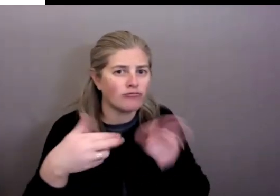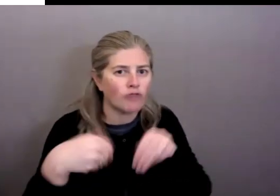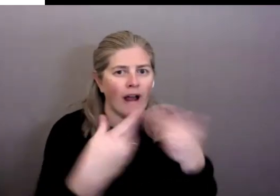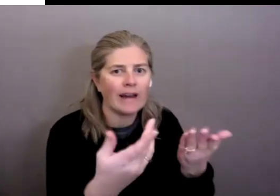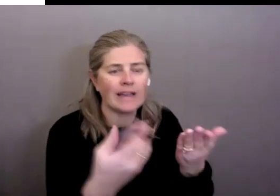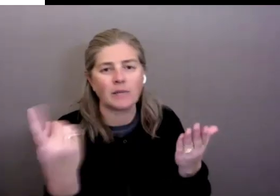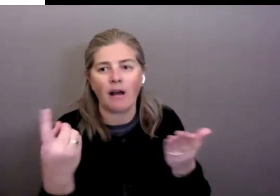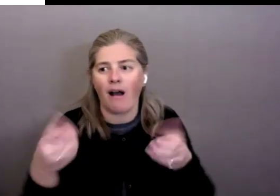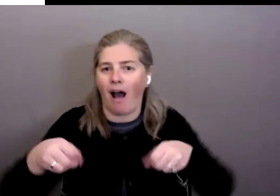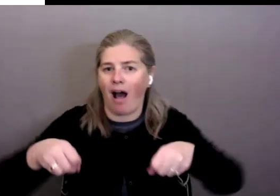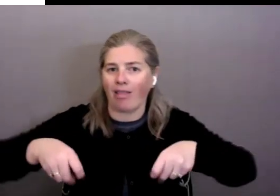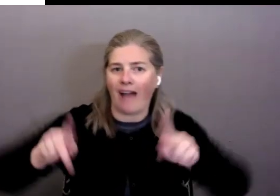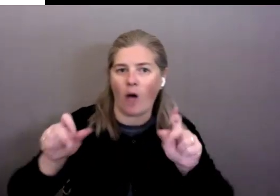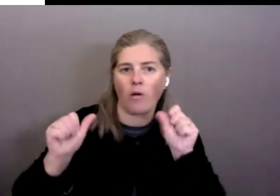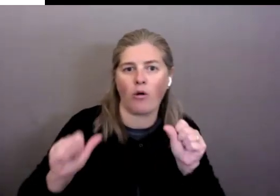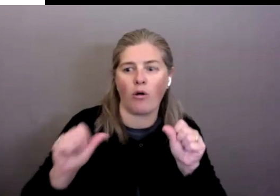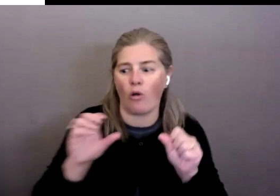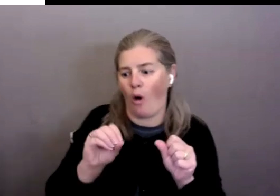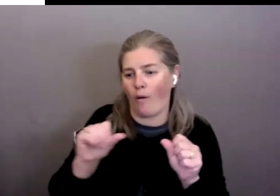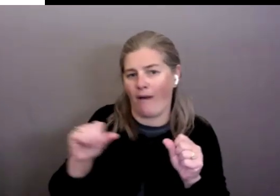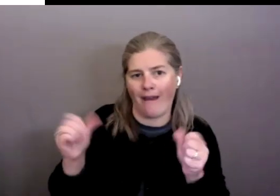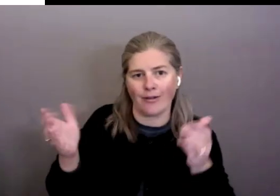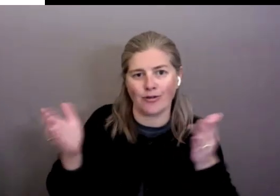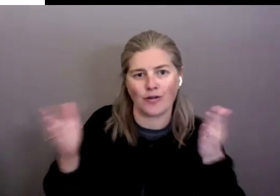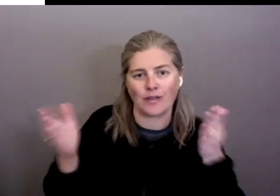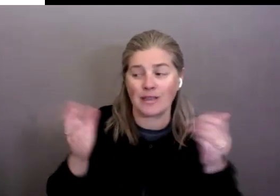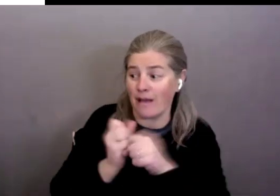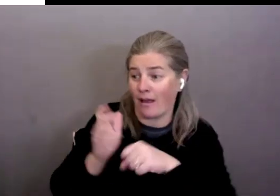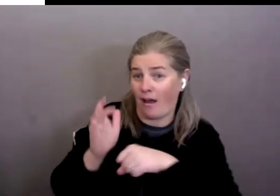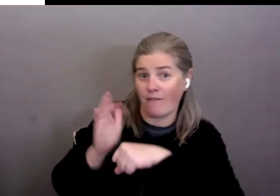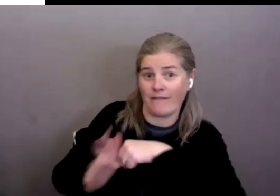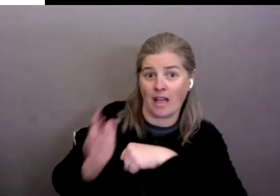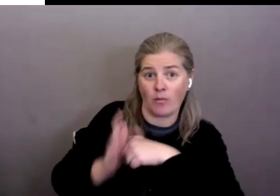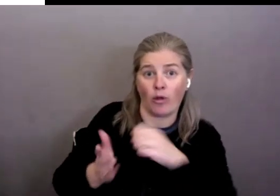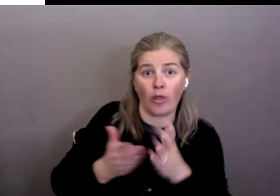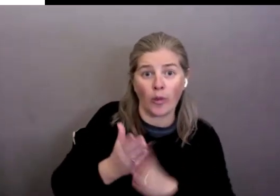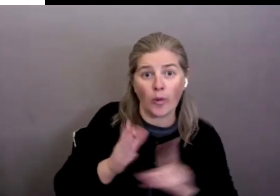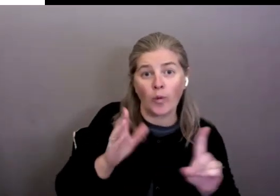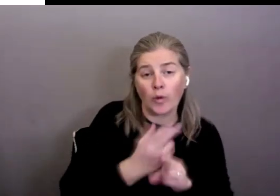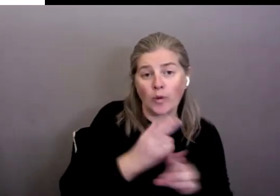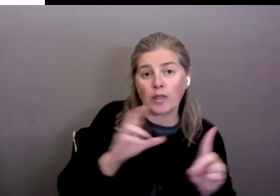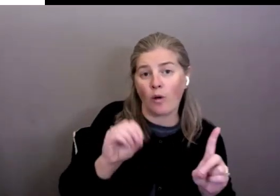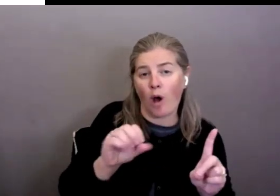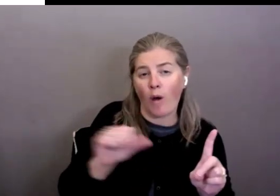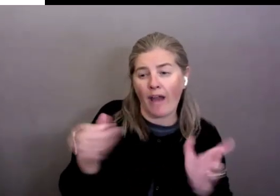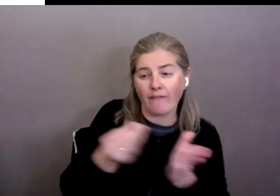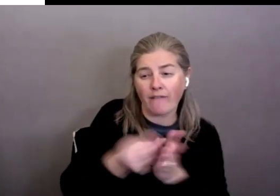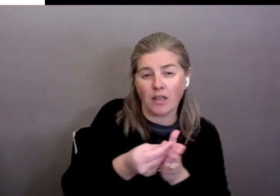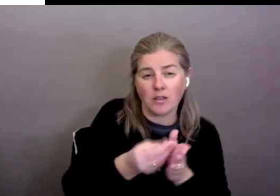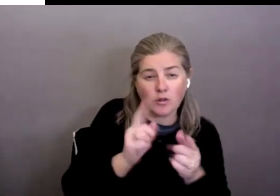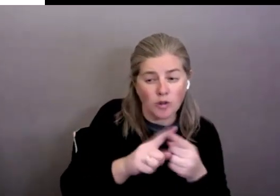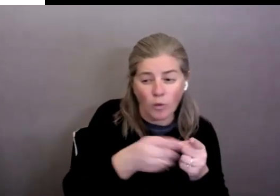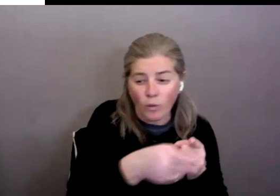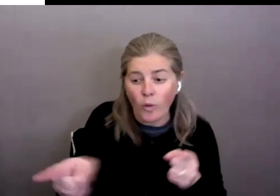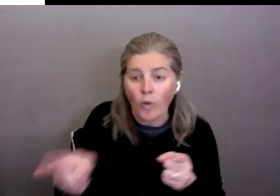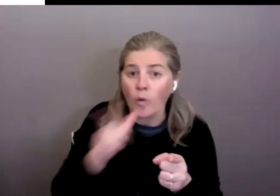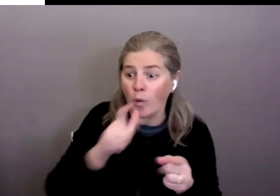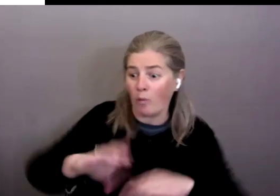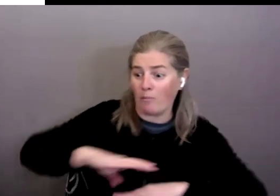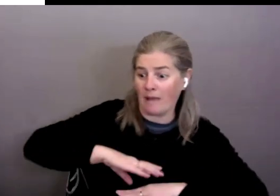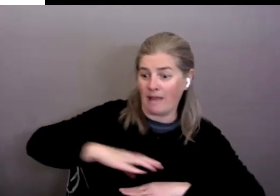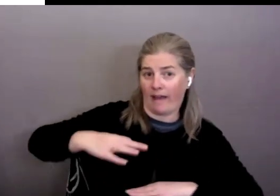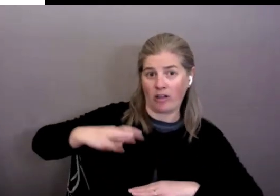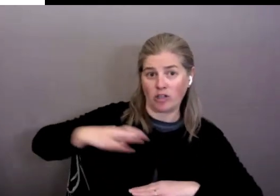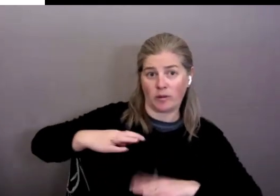allowable Older Americans Act services and making them available through Older Americans Act funds to individuals that meet the eligibility requirements under the